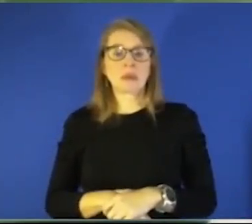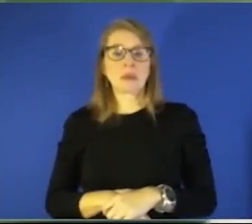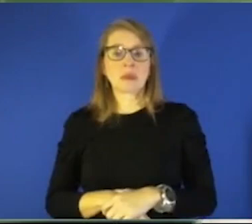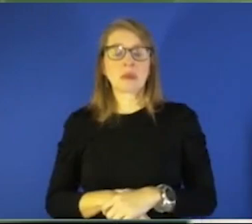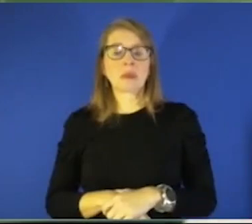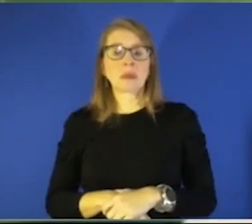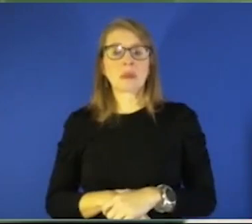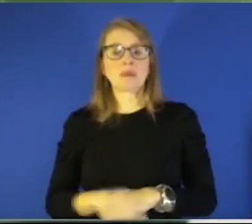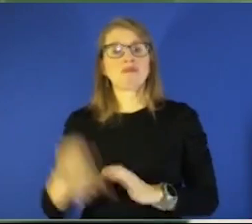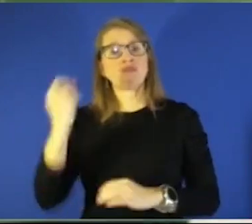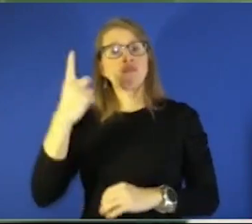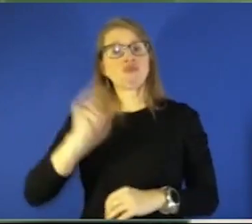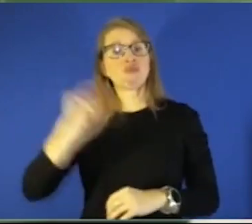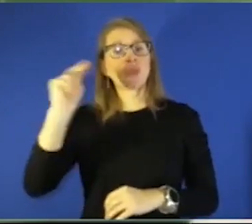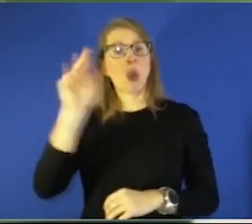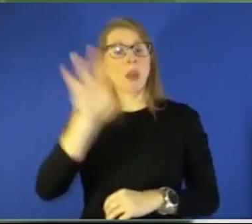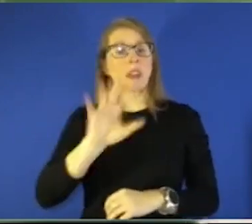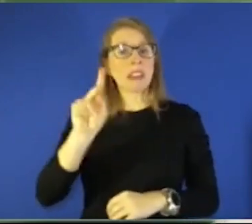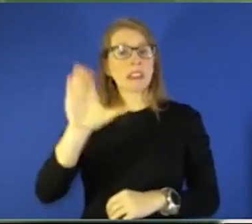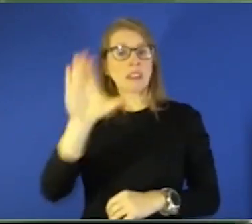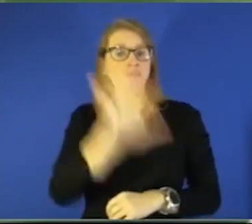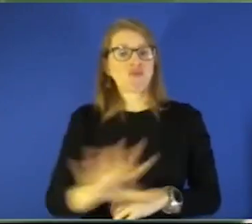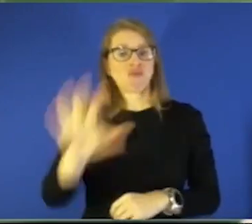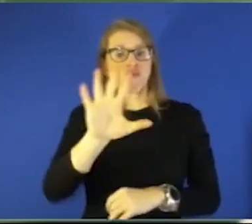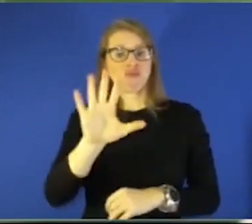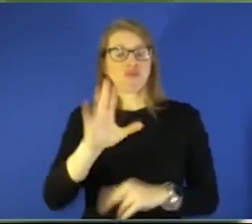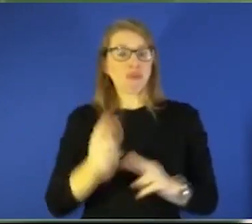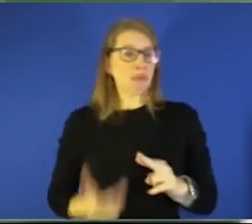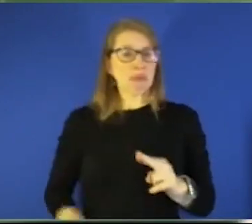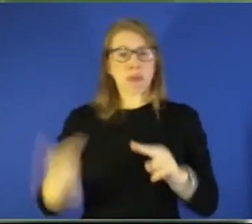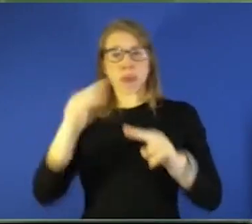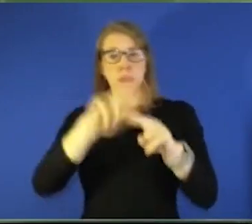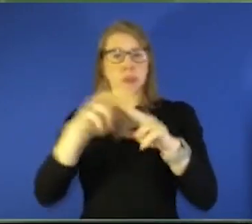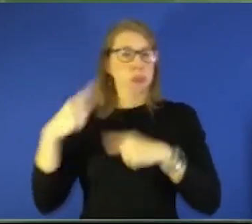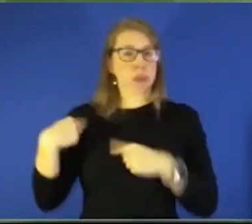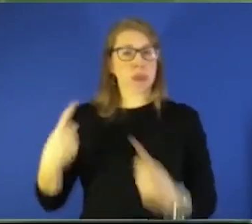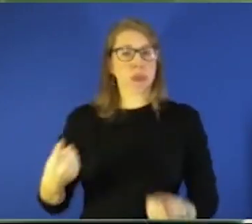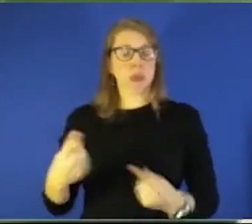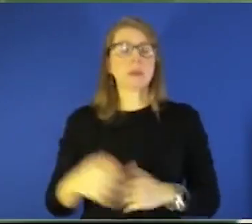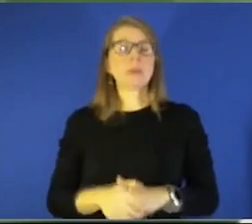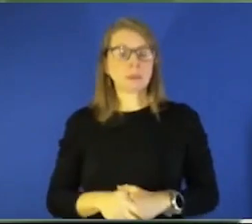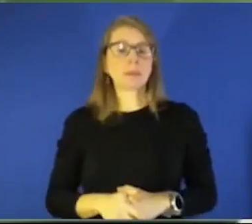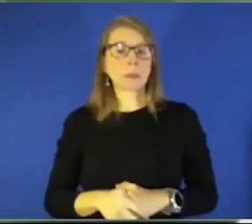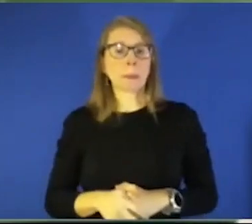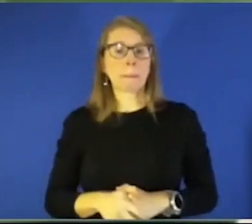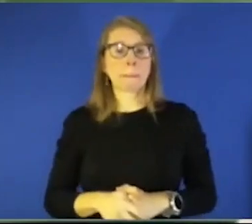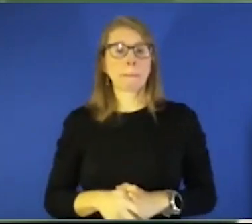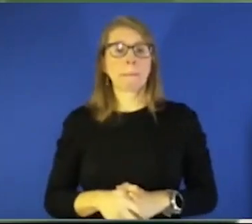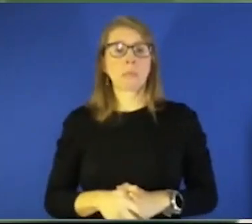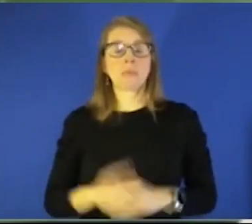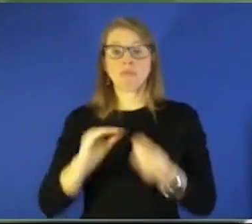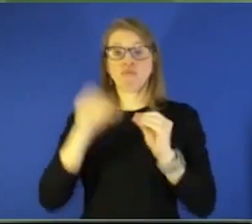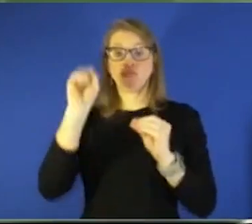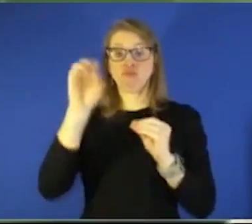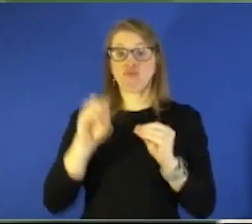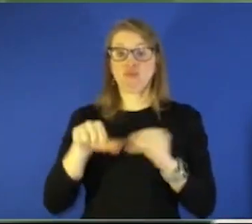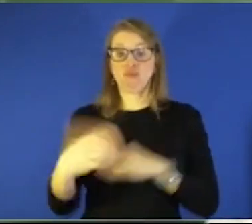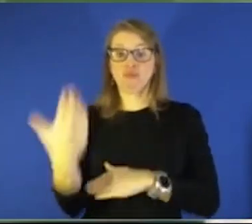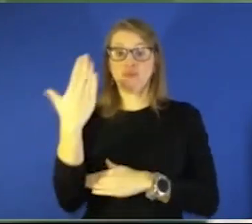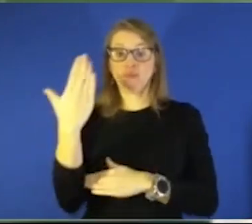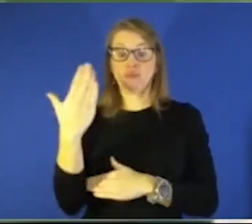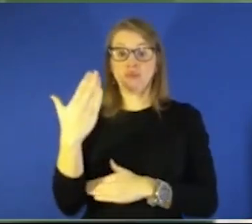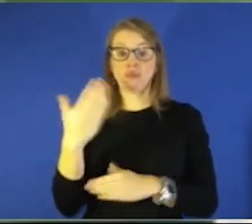But in the Northland, it's been the most rapid rise that we've seen in a while. Just to give you the numbers, this morning we